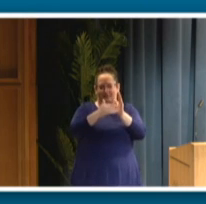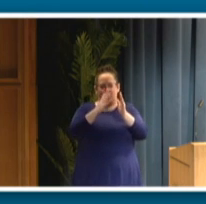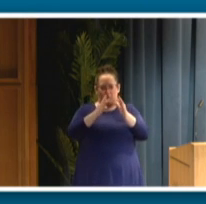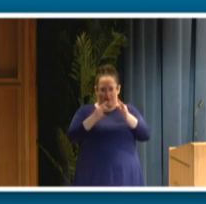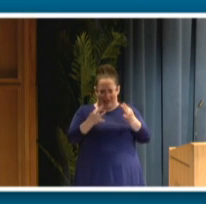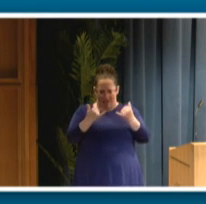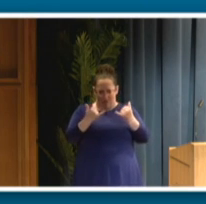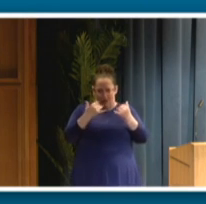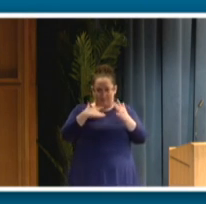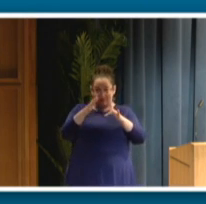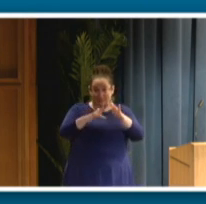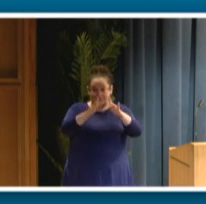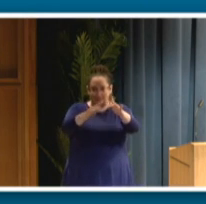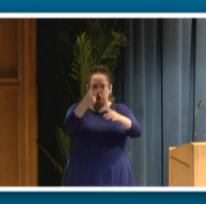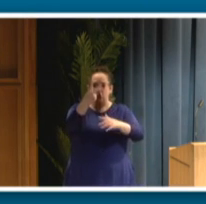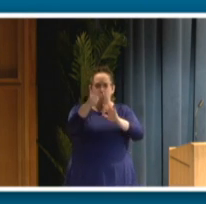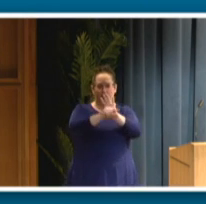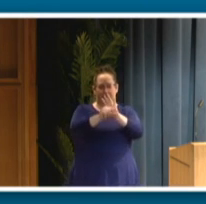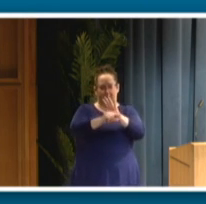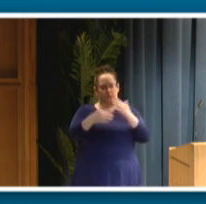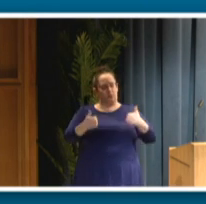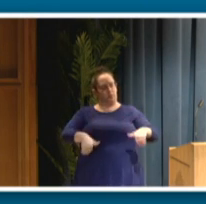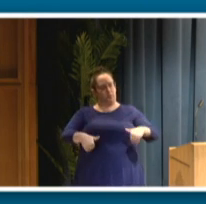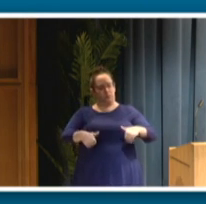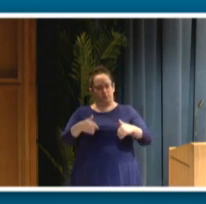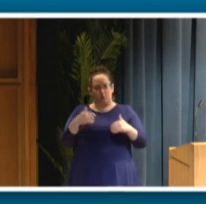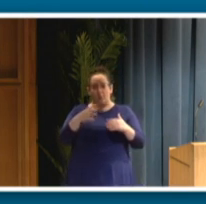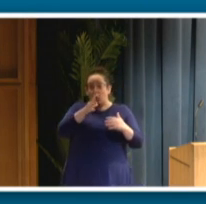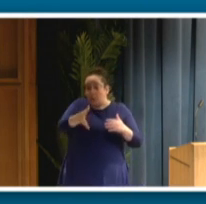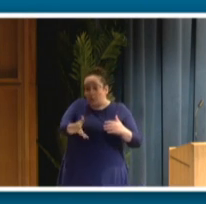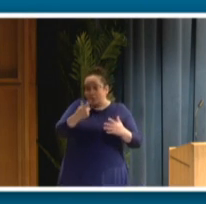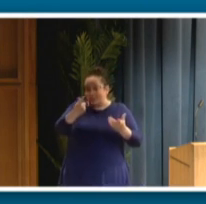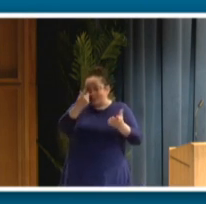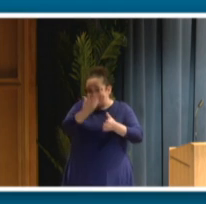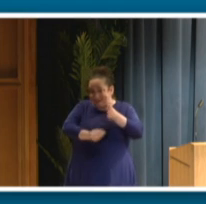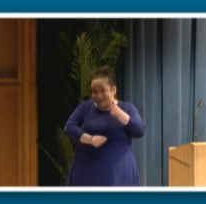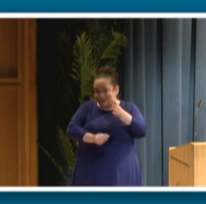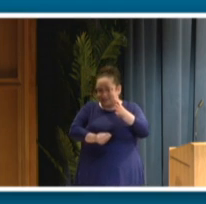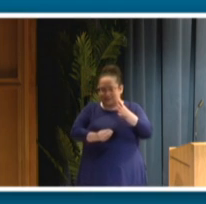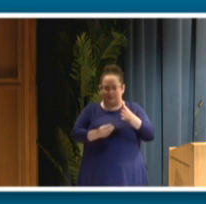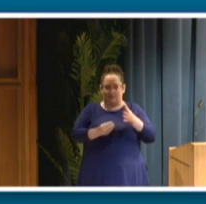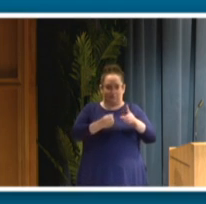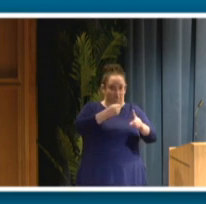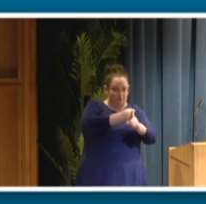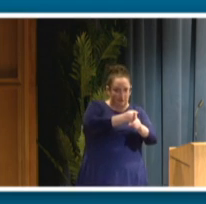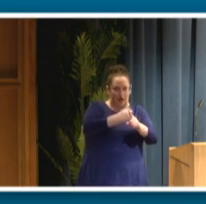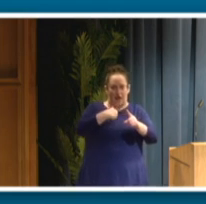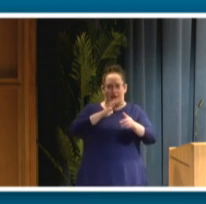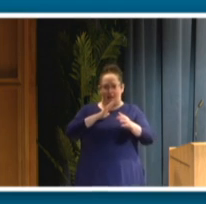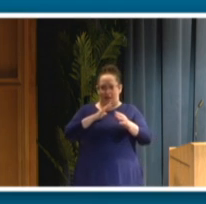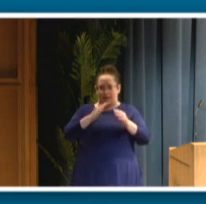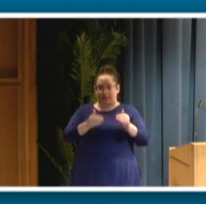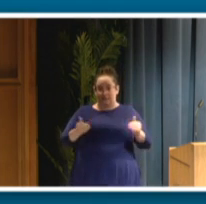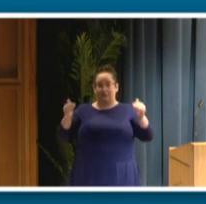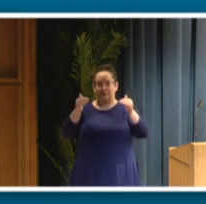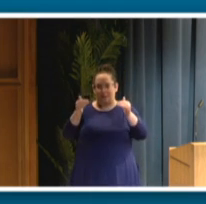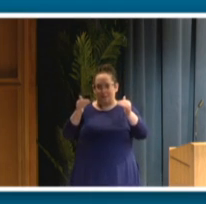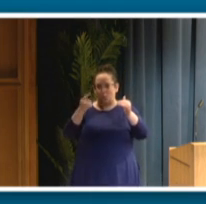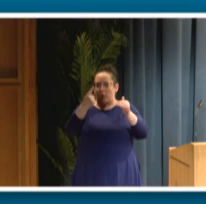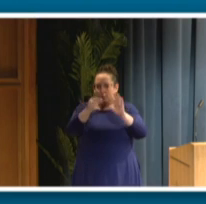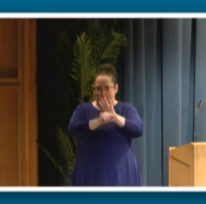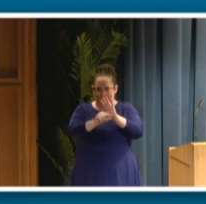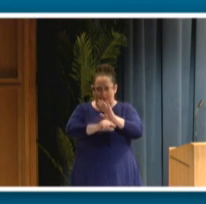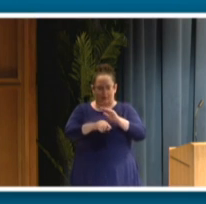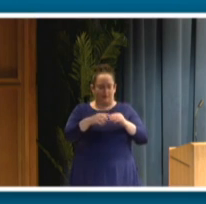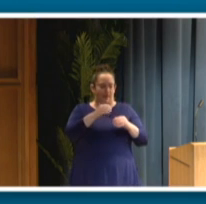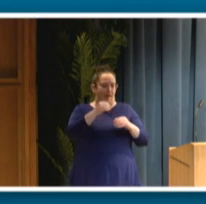dies. So it's interesting, right? This is when I first started to read the rap. I don't know if anybody's heard my story about reading rap lyrics. I was a kid who had